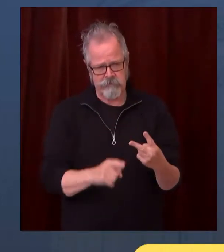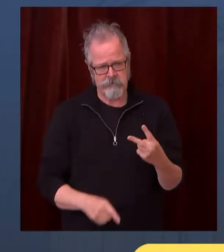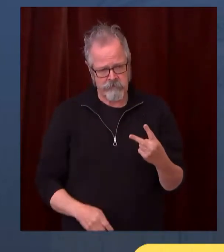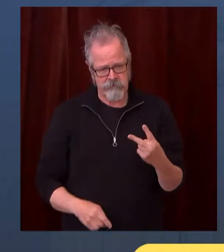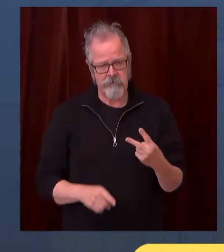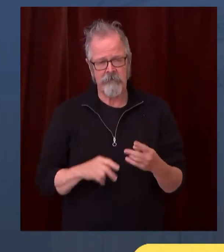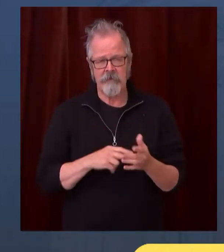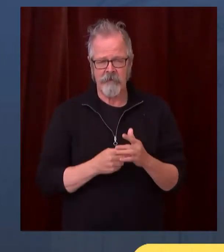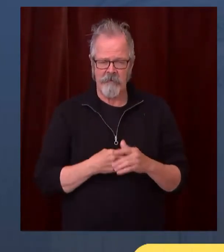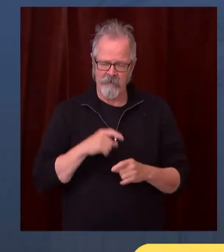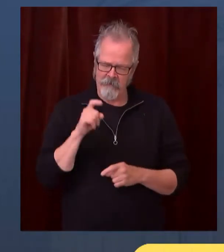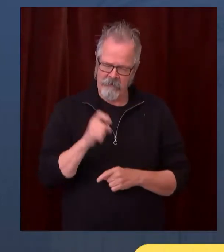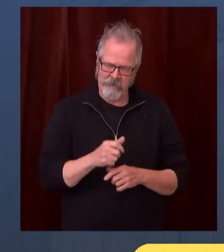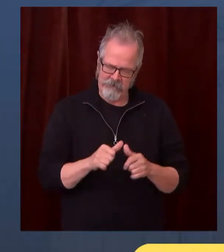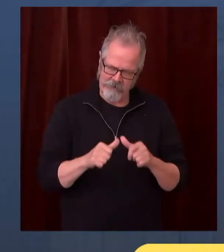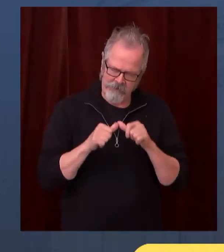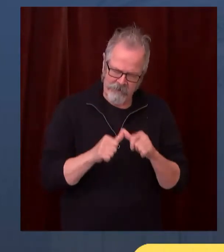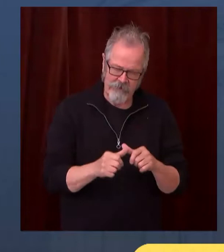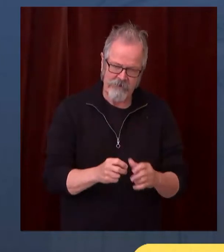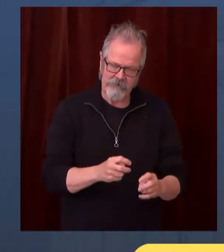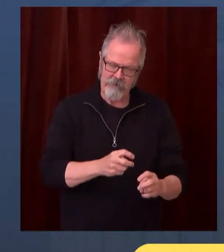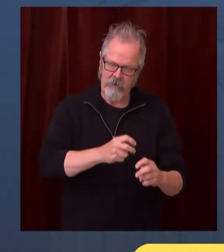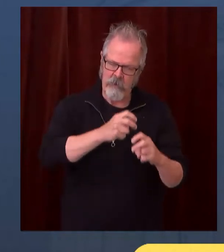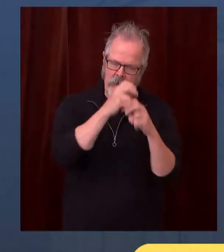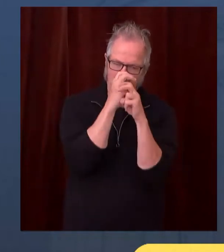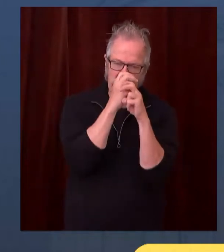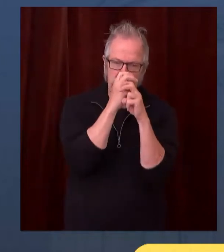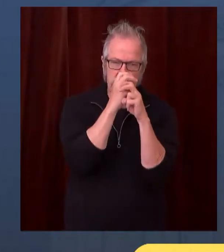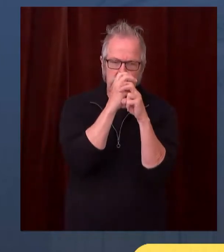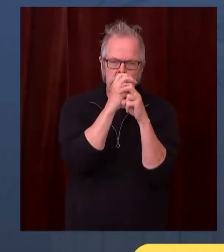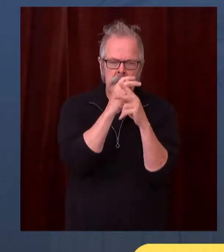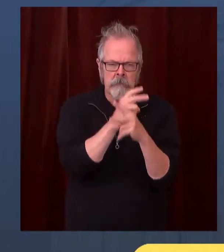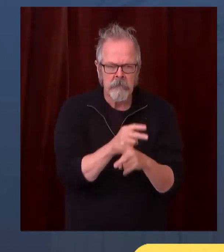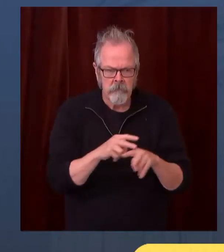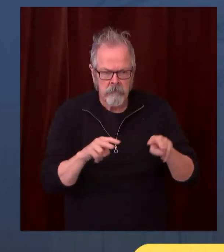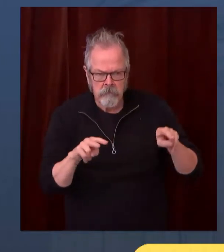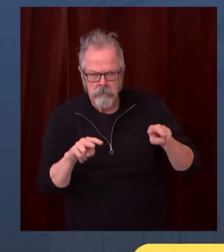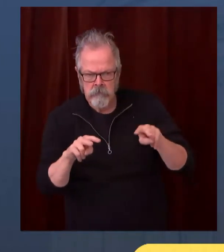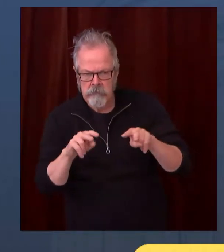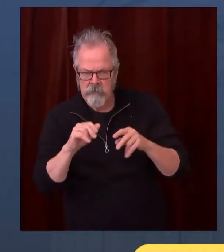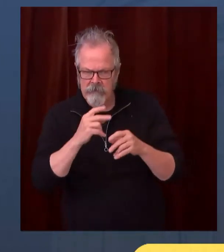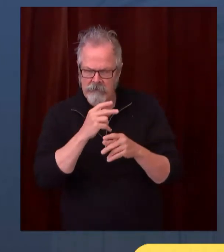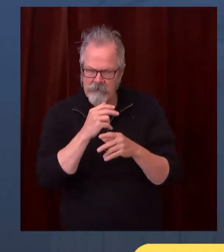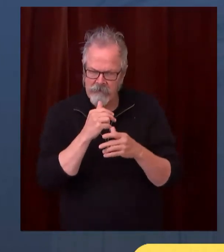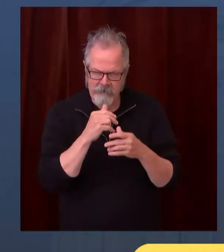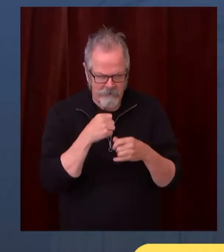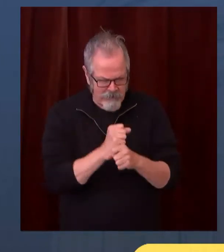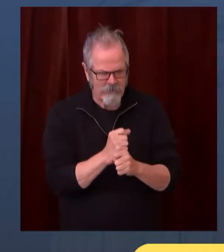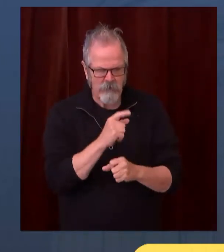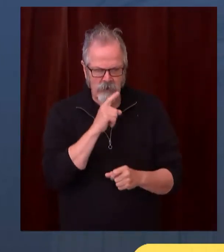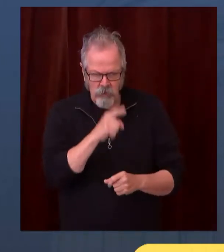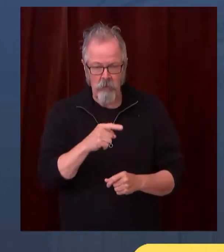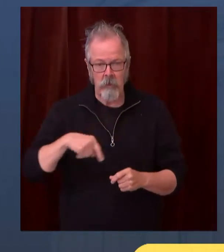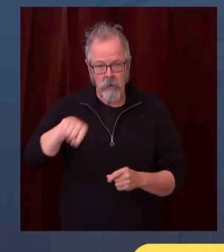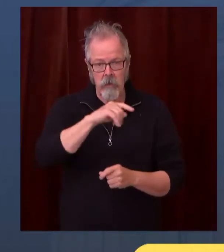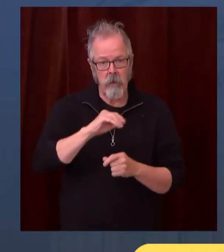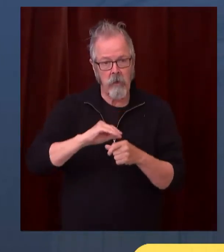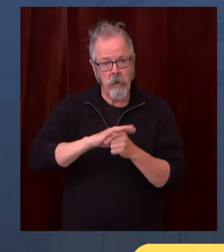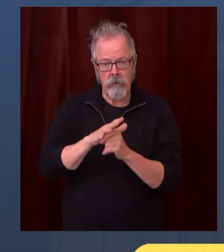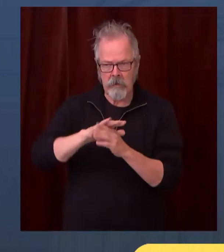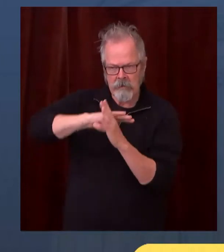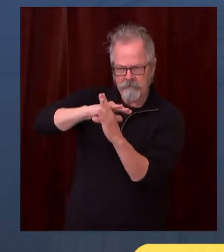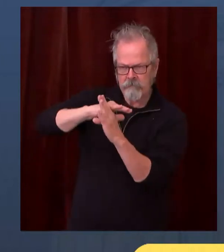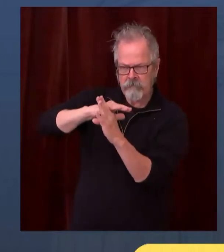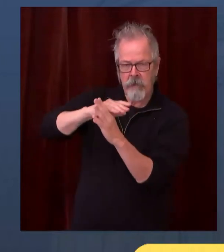thank the thousands, and I want to repeat that, thousands of families who have had a loved one in a long-term